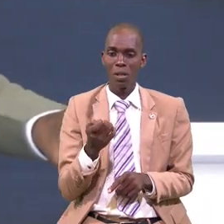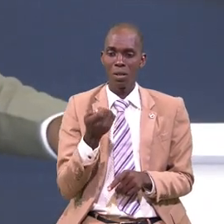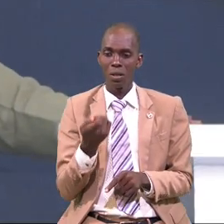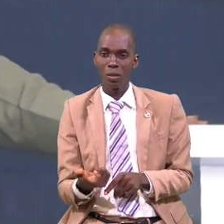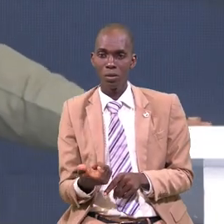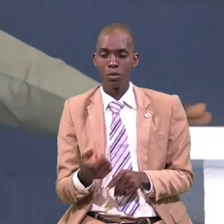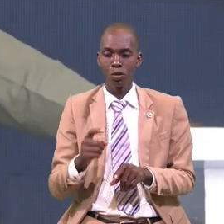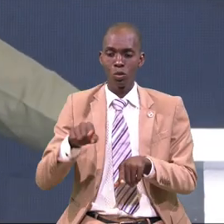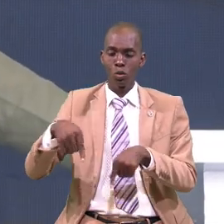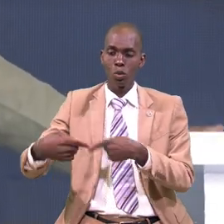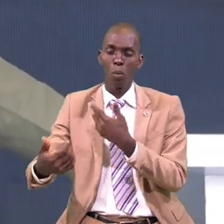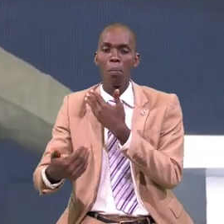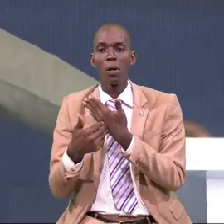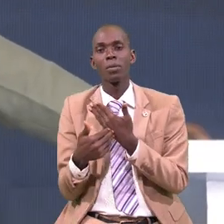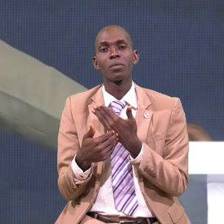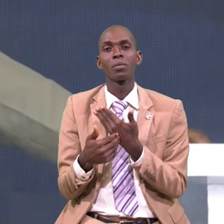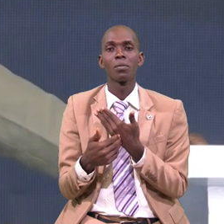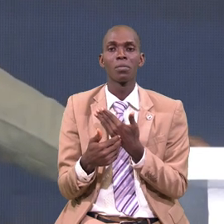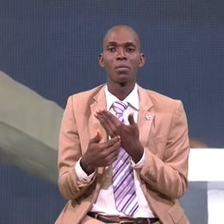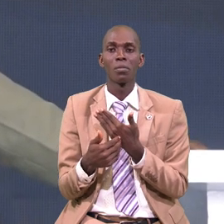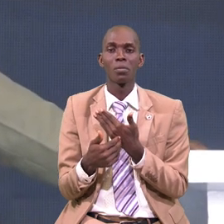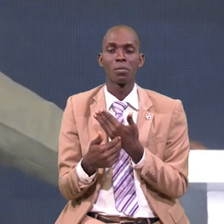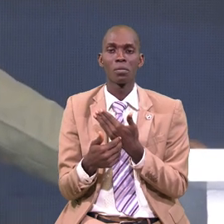they slide back.